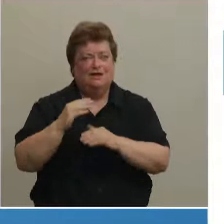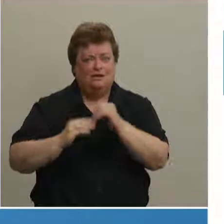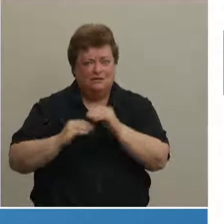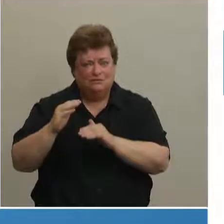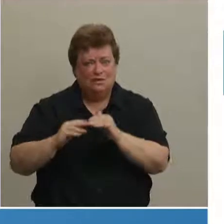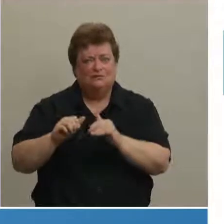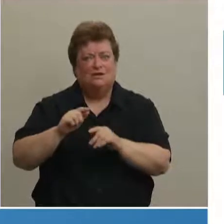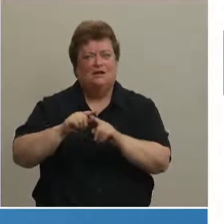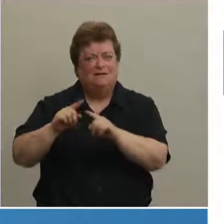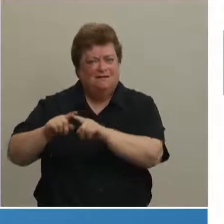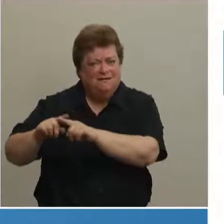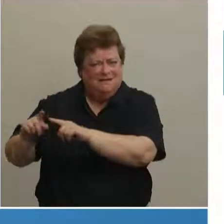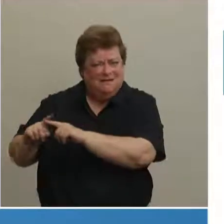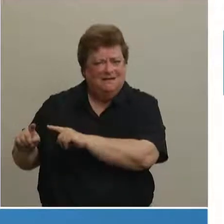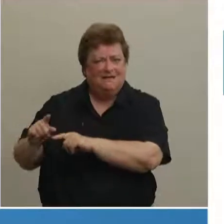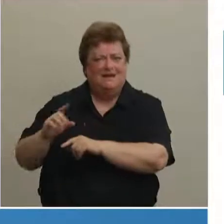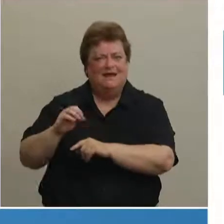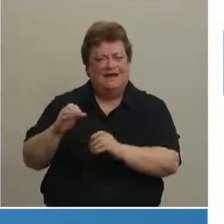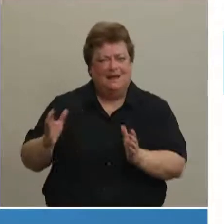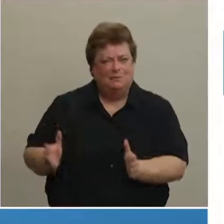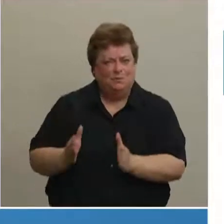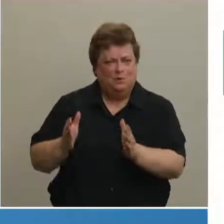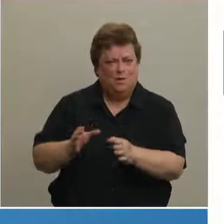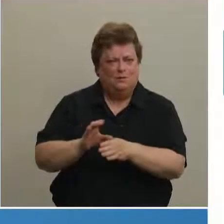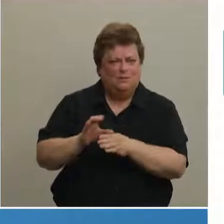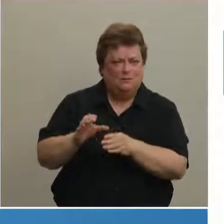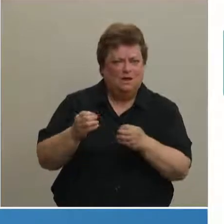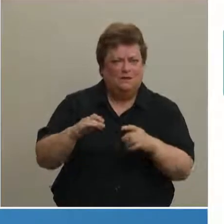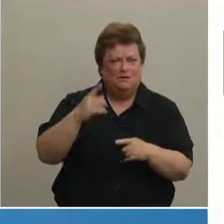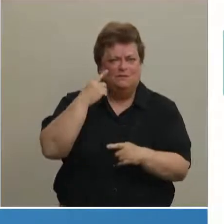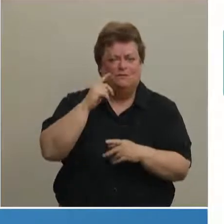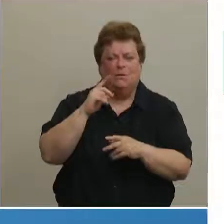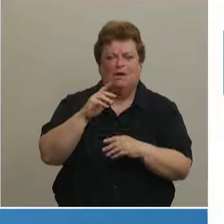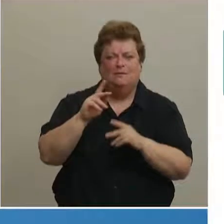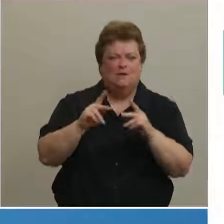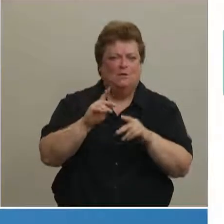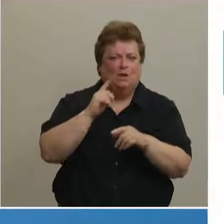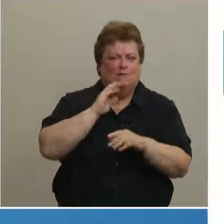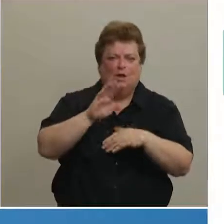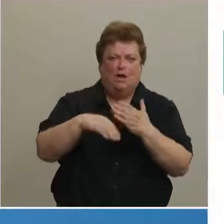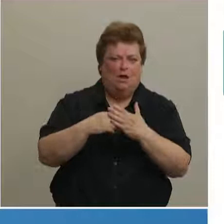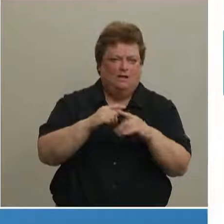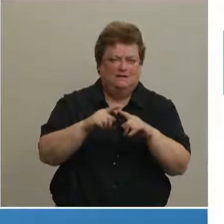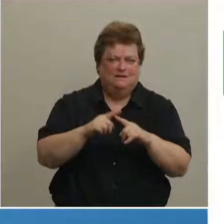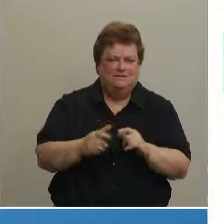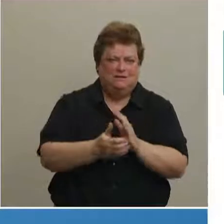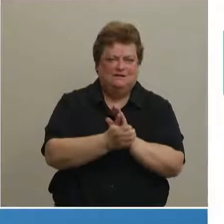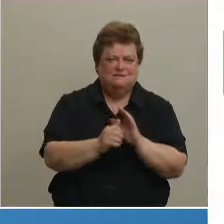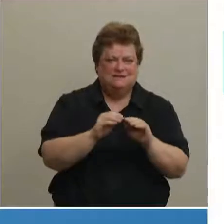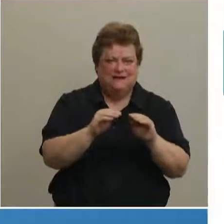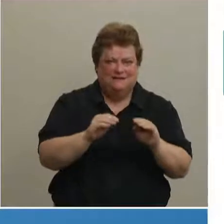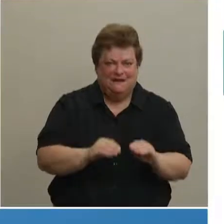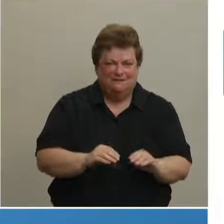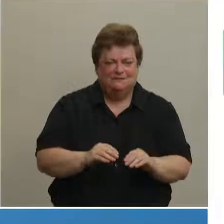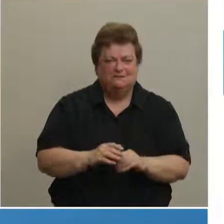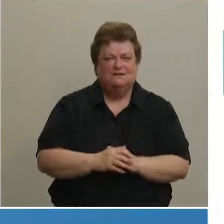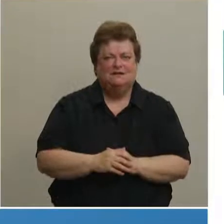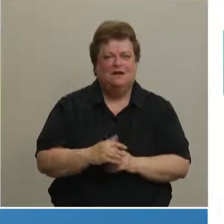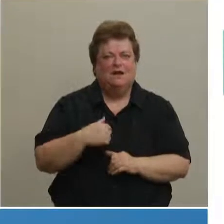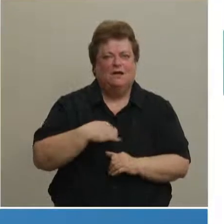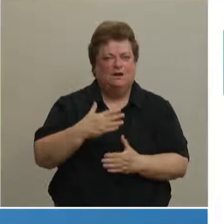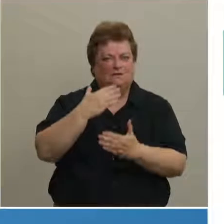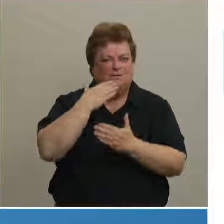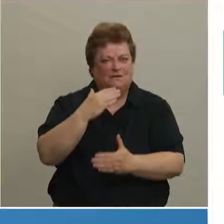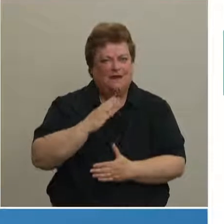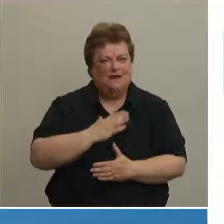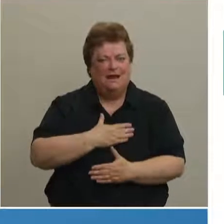will participate and promote career opportunities for people of all kinds of skill levels and backgrounds. And I want to thank our many amazing